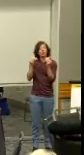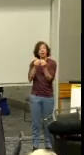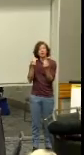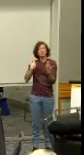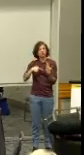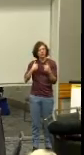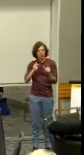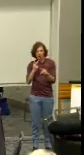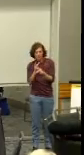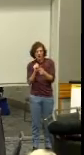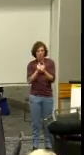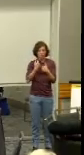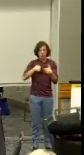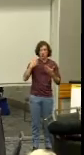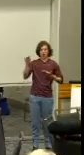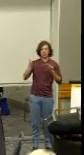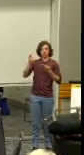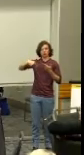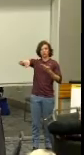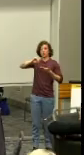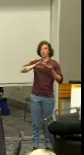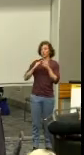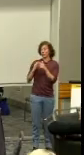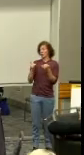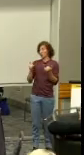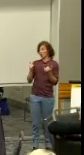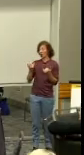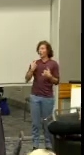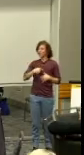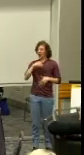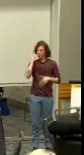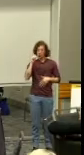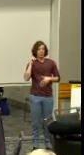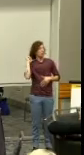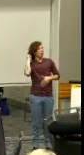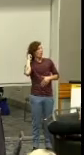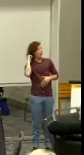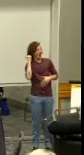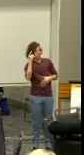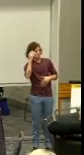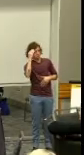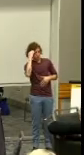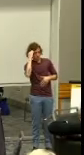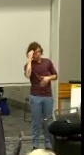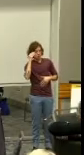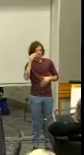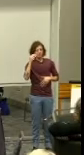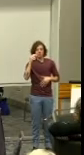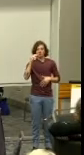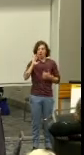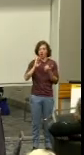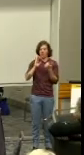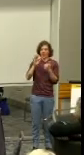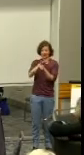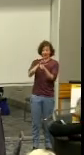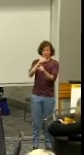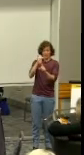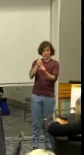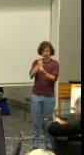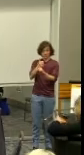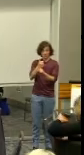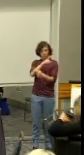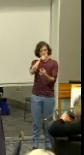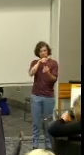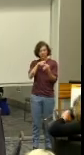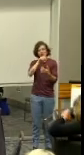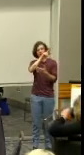being mindful of making sure that this space is designed for them. We want it to be a hub, so it's not just a